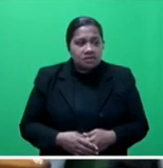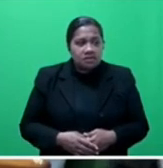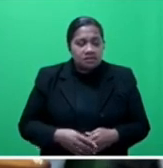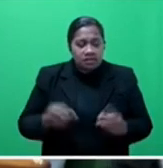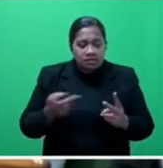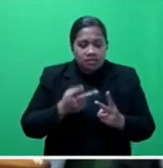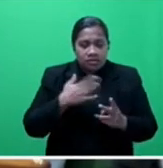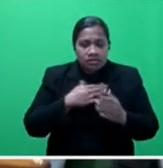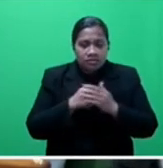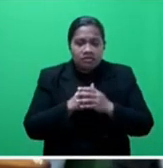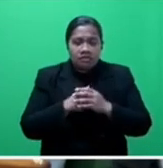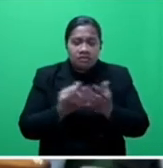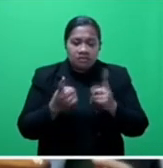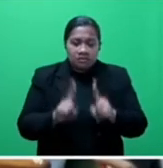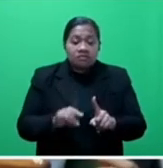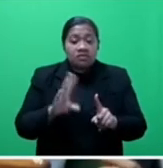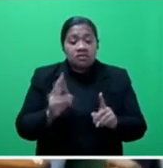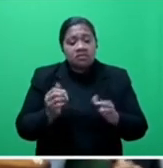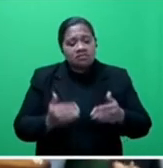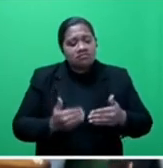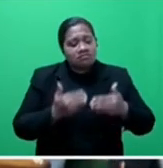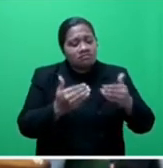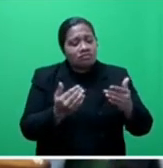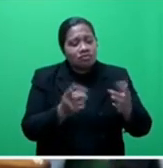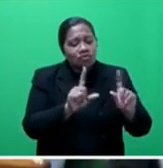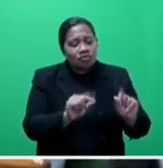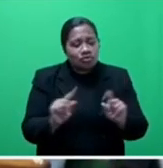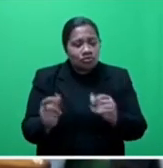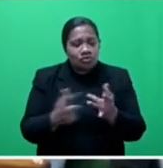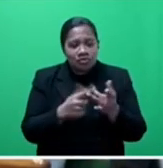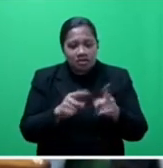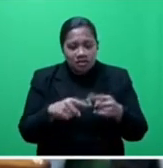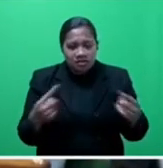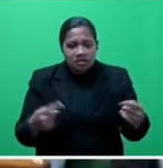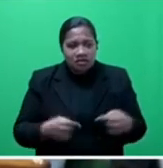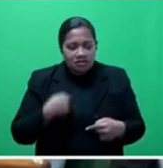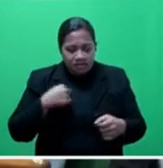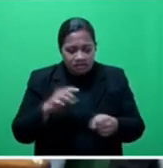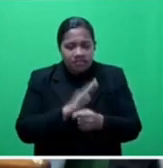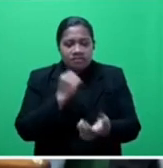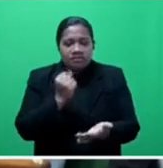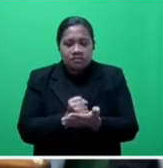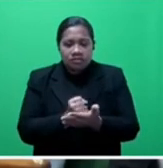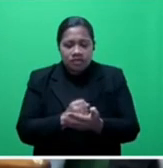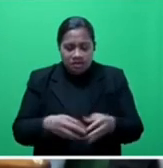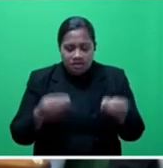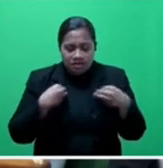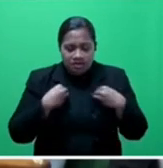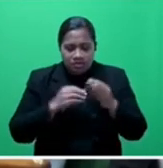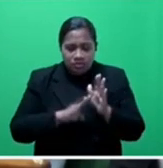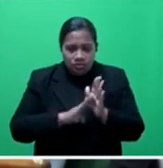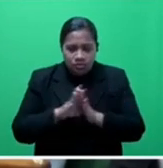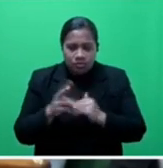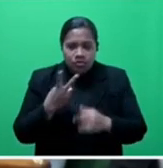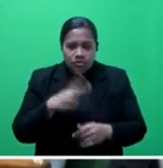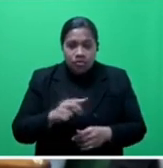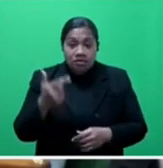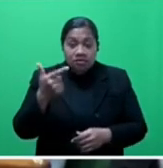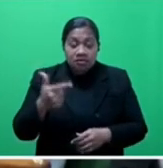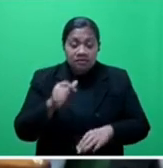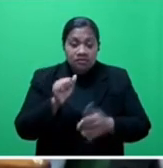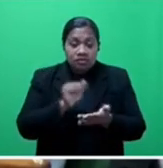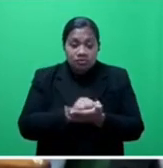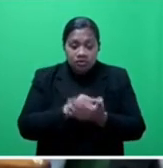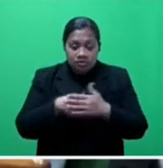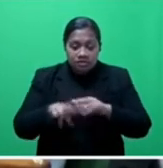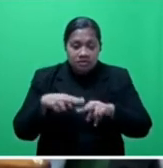on, and some have moved on to do other things, I have ensured the business has materialized into 27 shops around Fiji, with